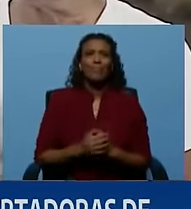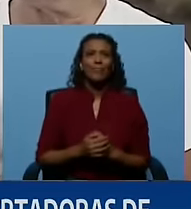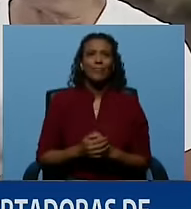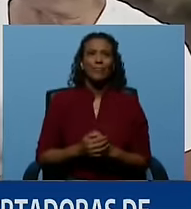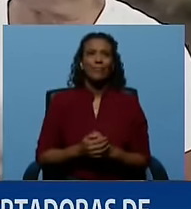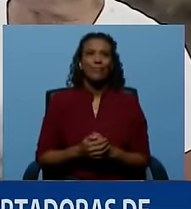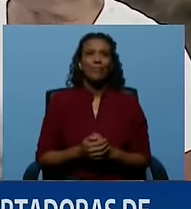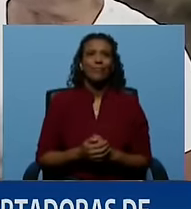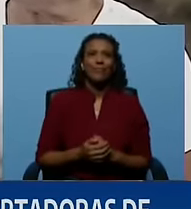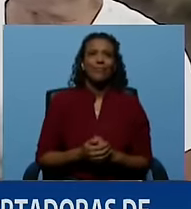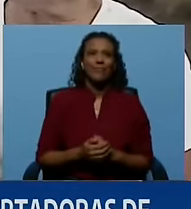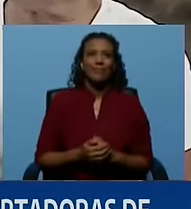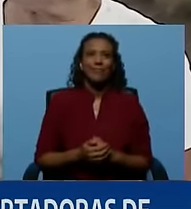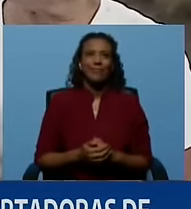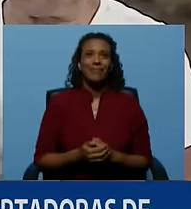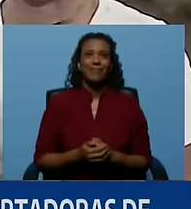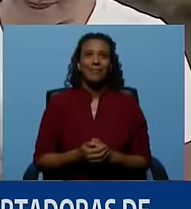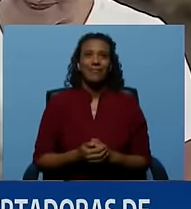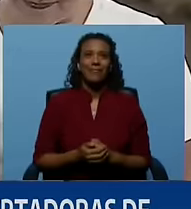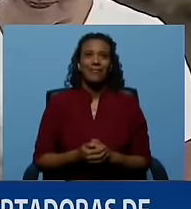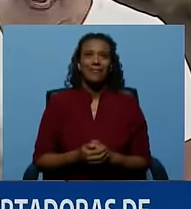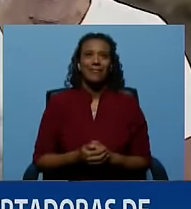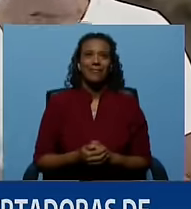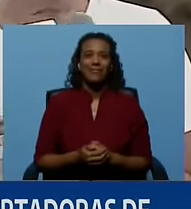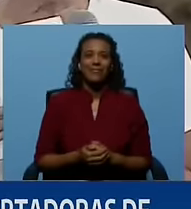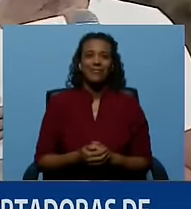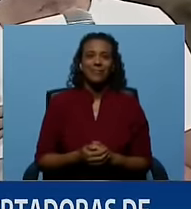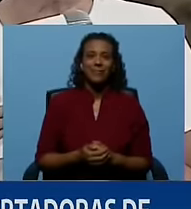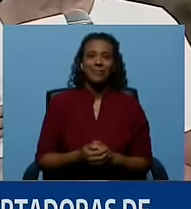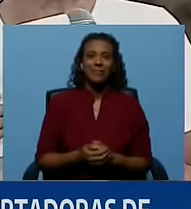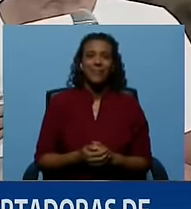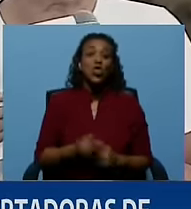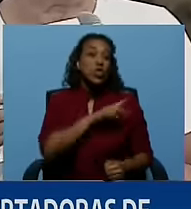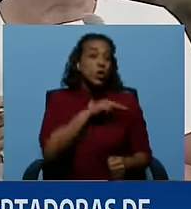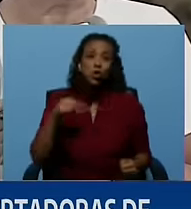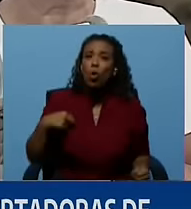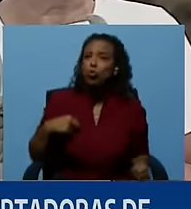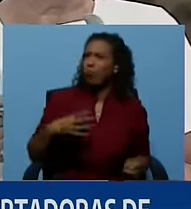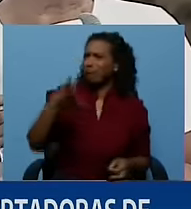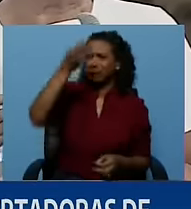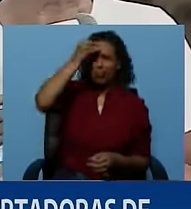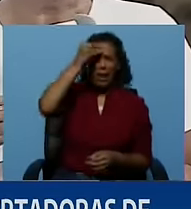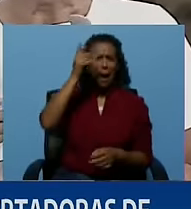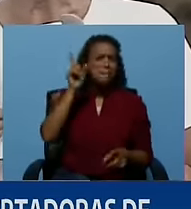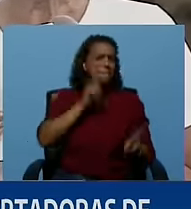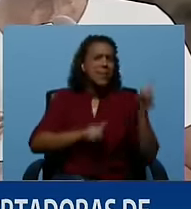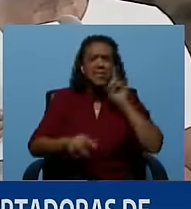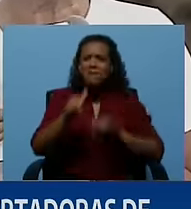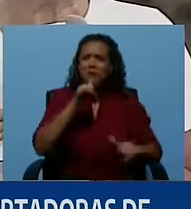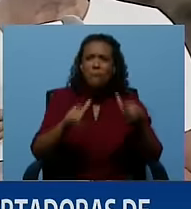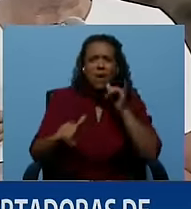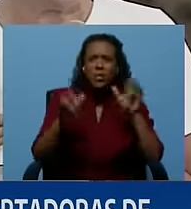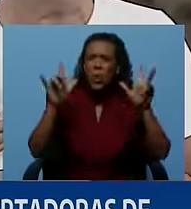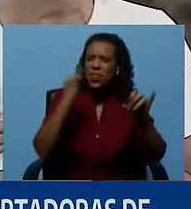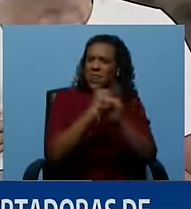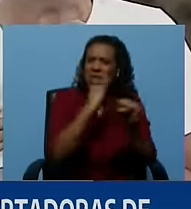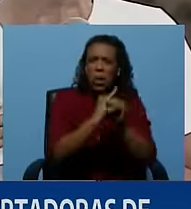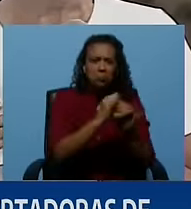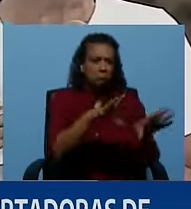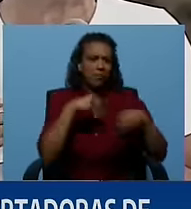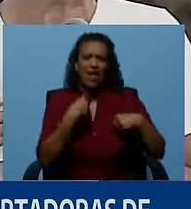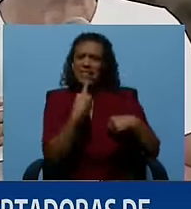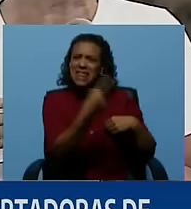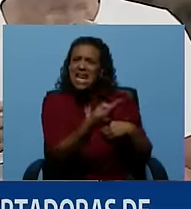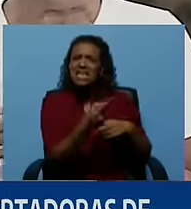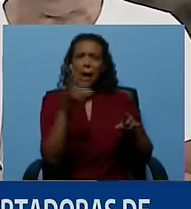don't believe in the media, the fake news. Nosotros no creemos en los medios. Nosotros no creemos en